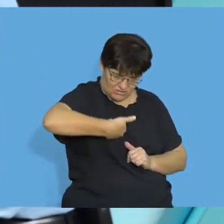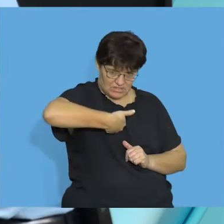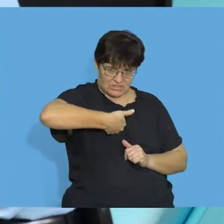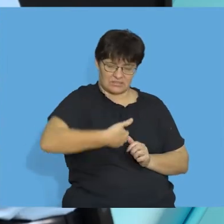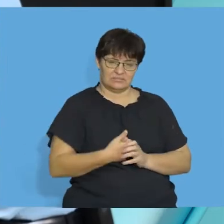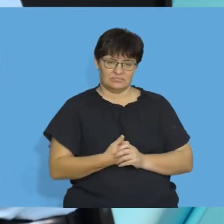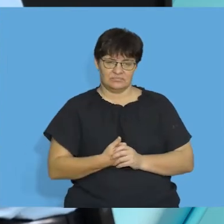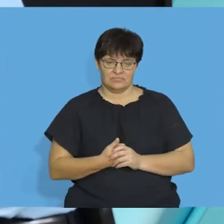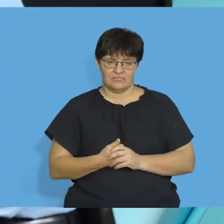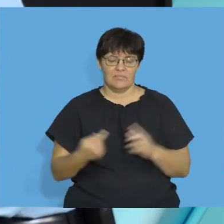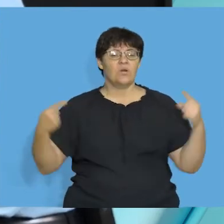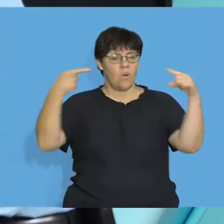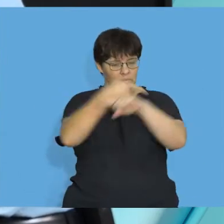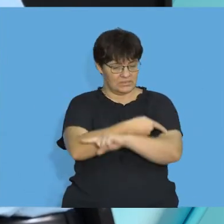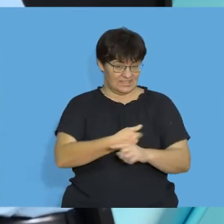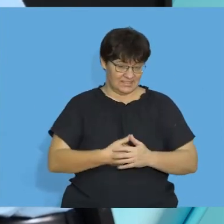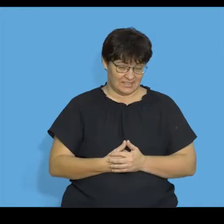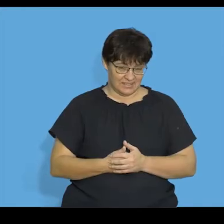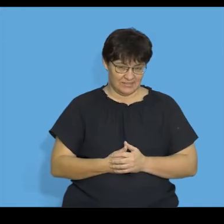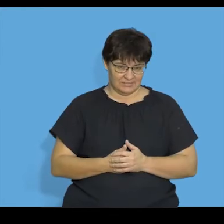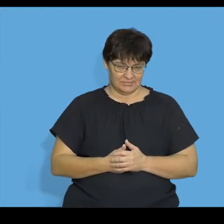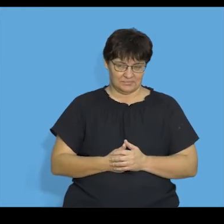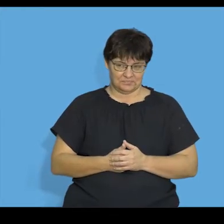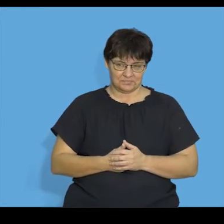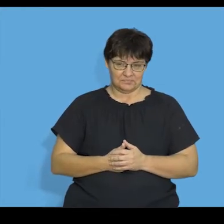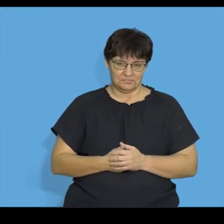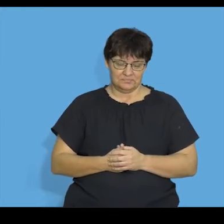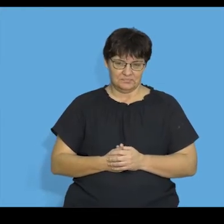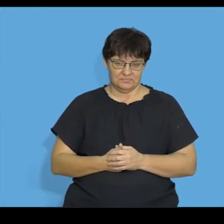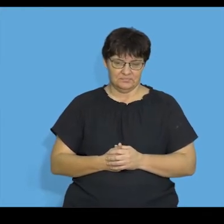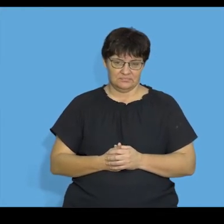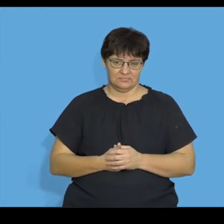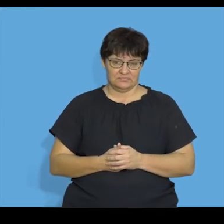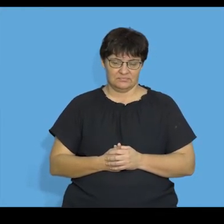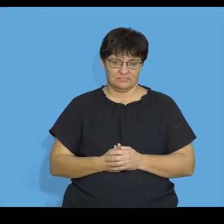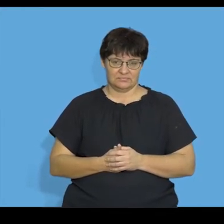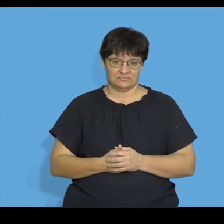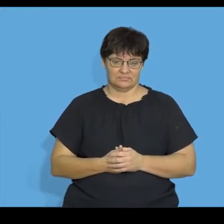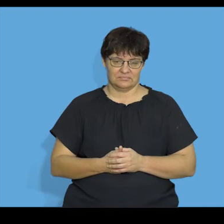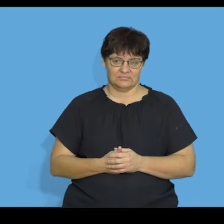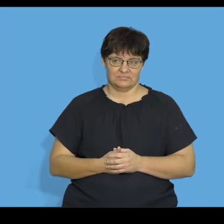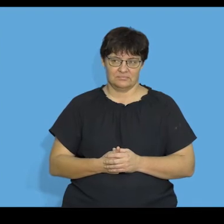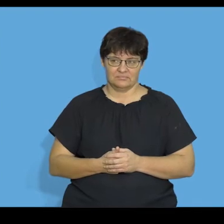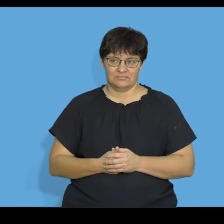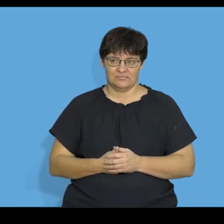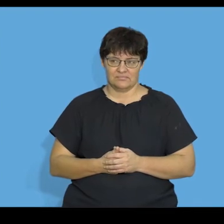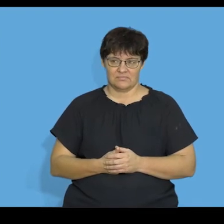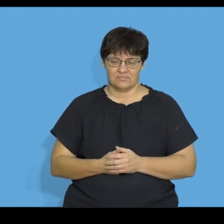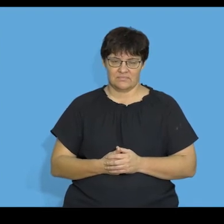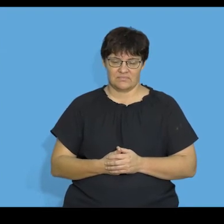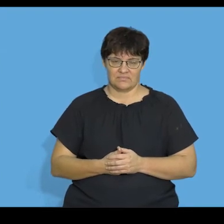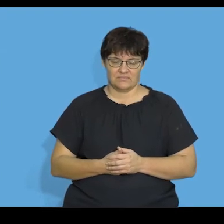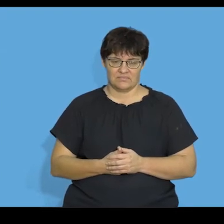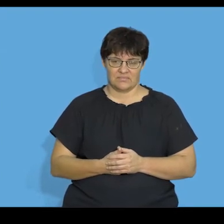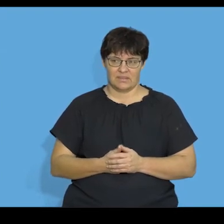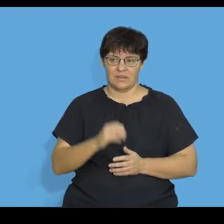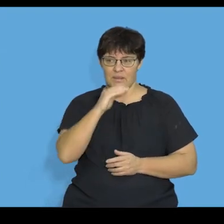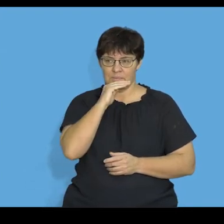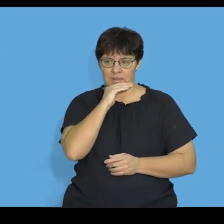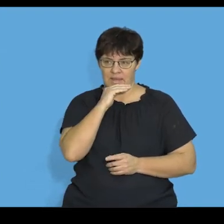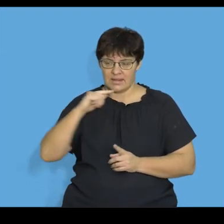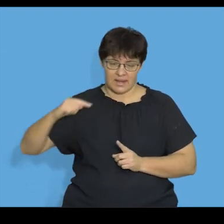the opposite direction to which it was earlier. So that means that it's coming in at